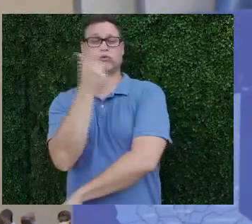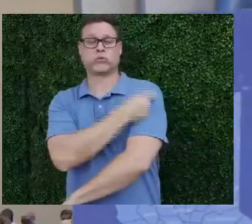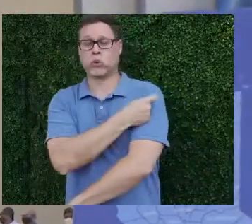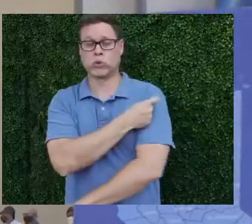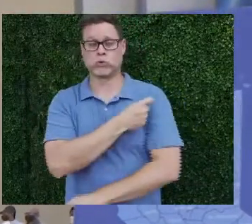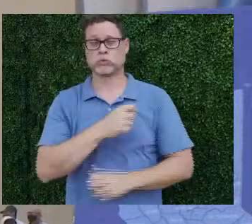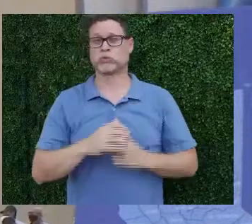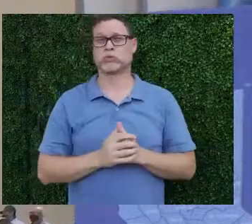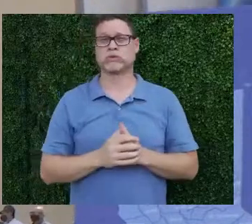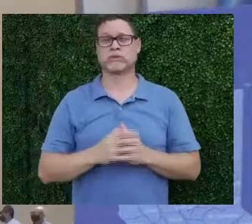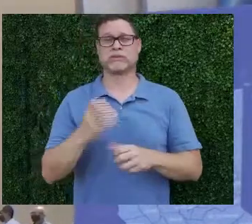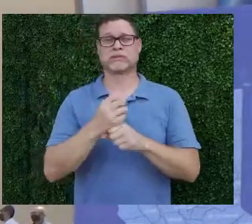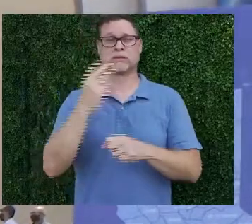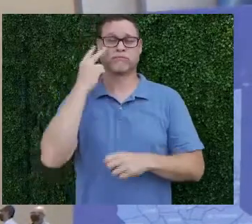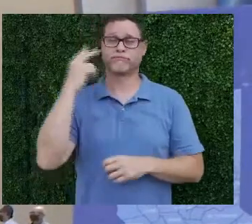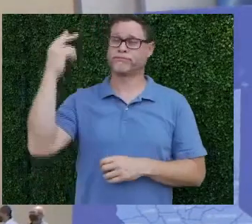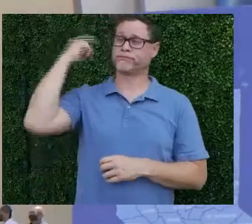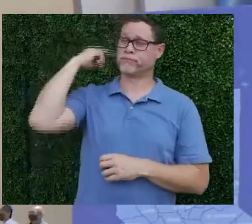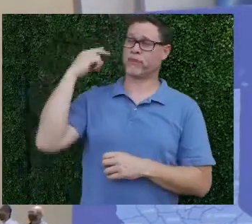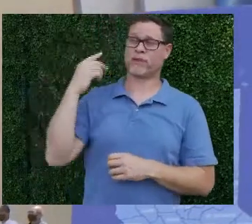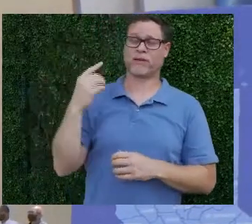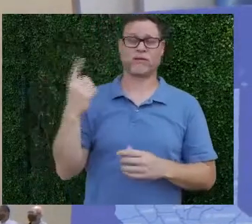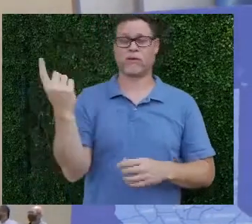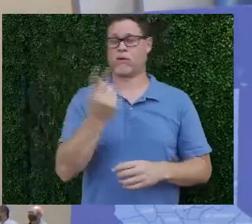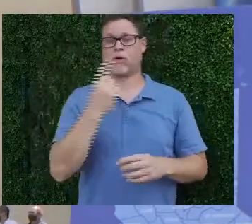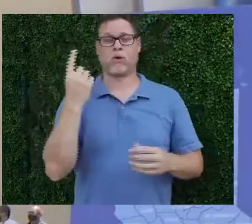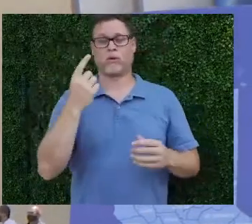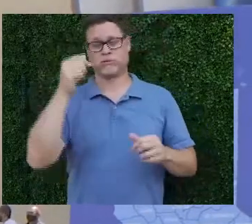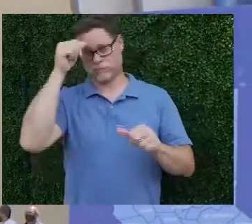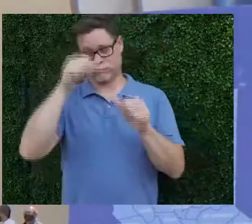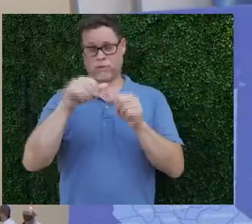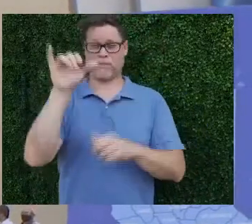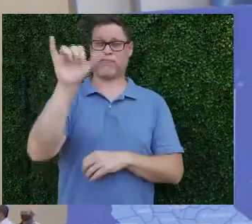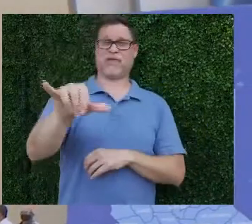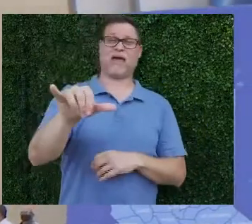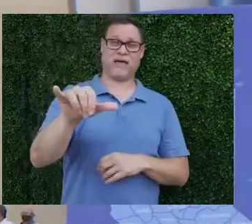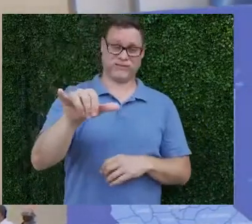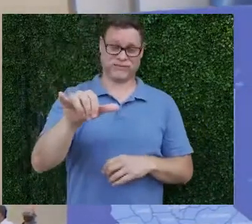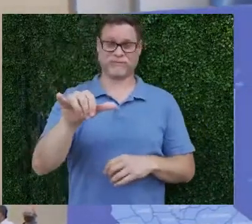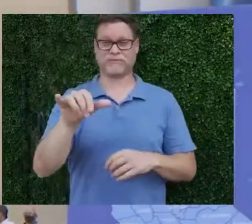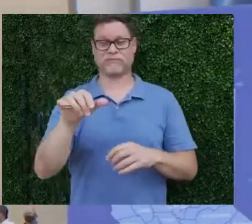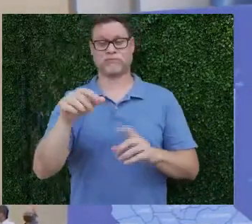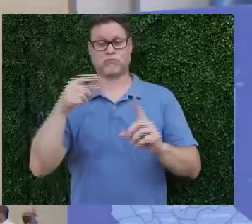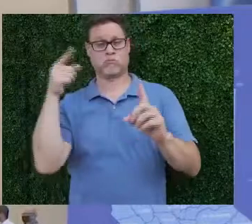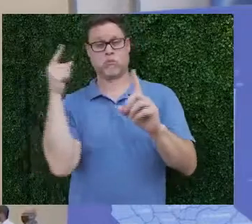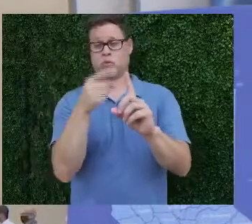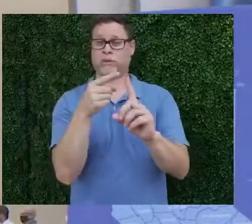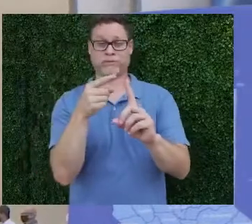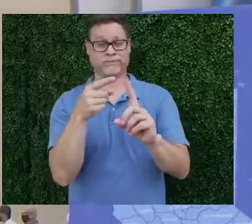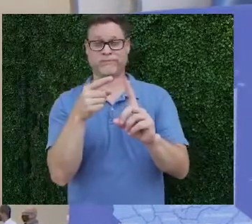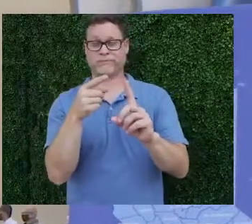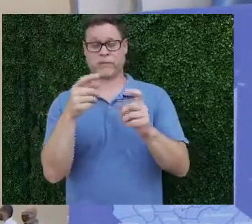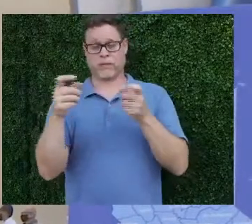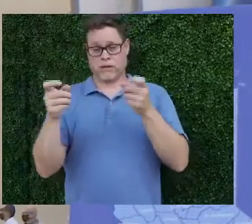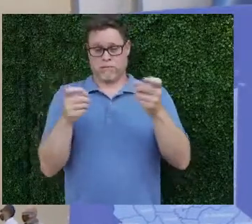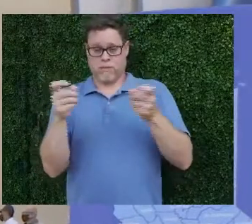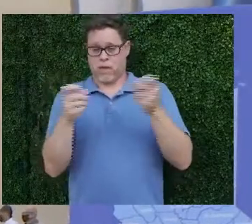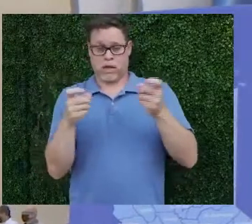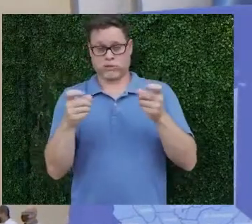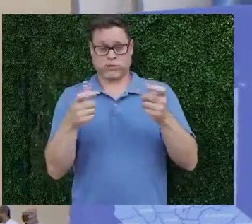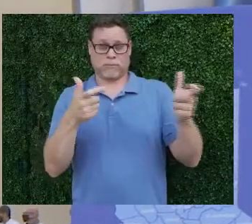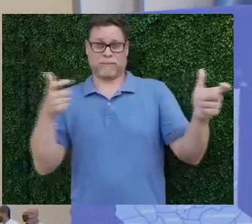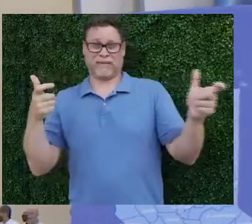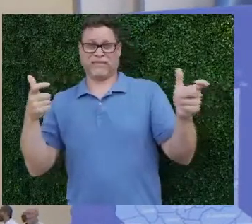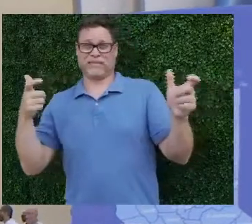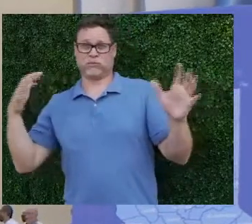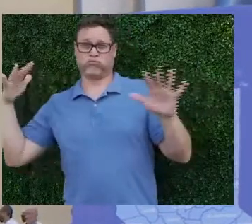knowing, hindsight is always 20/20. And so at that point, we were beginning to manage the biggest wave